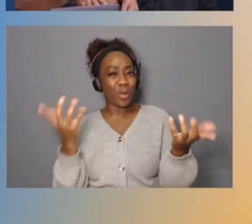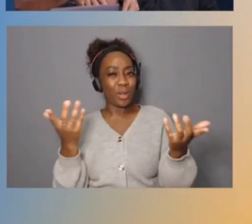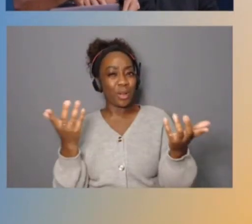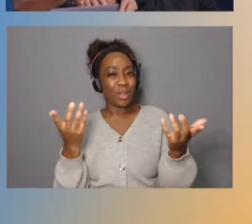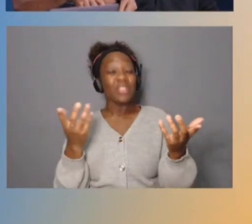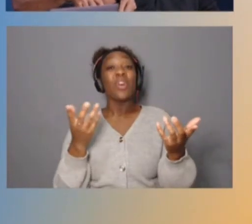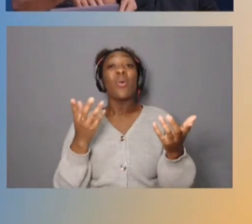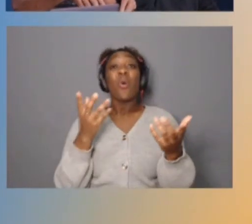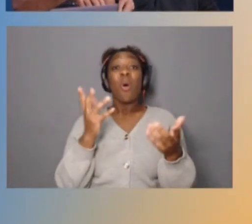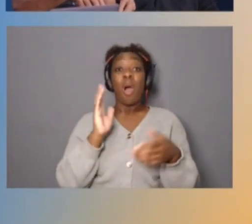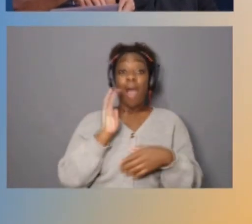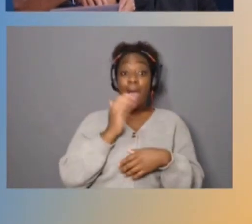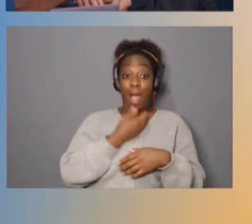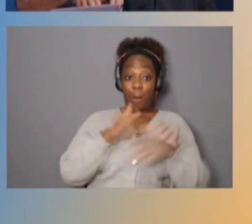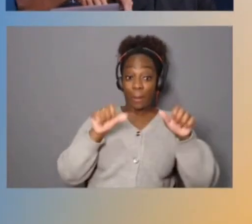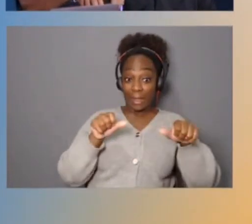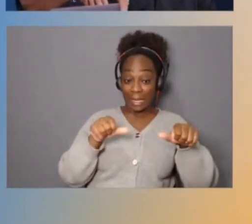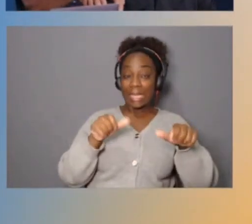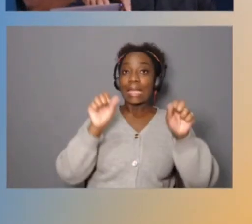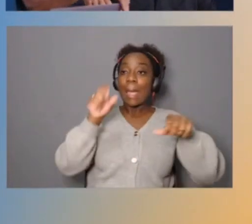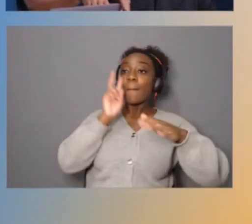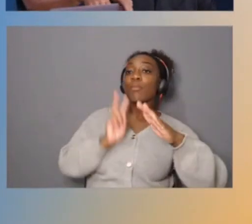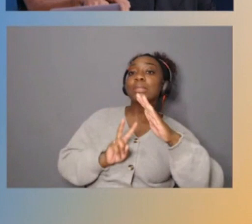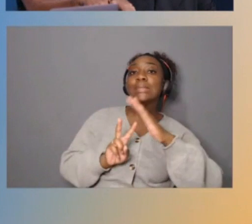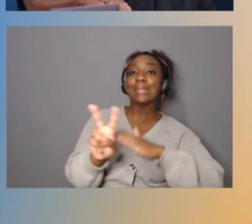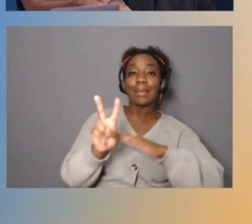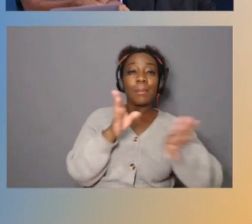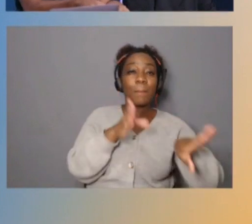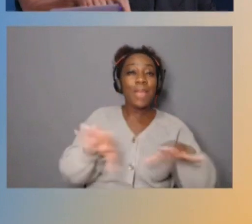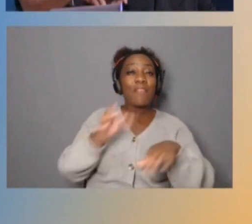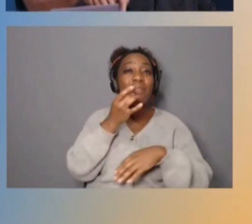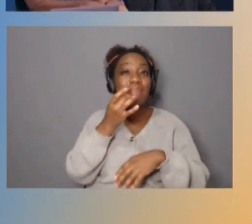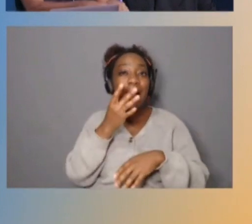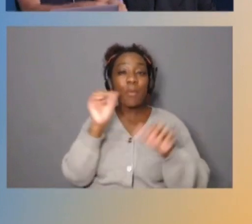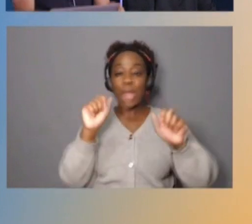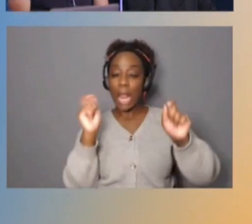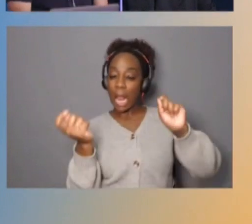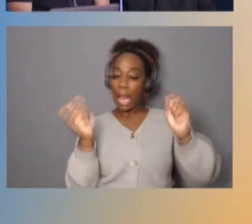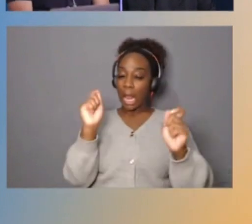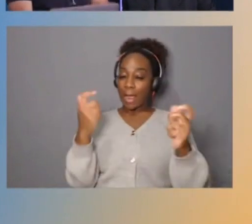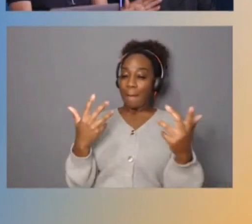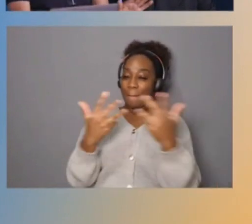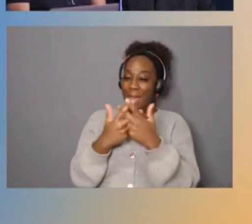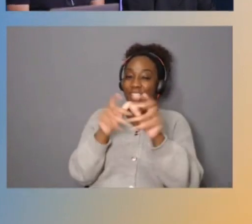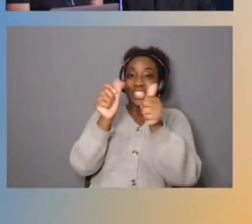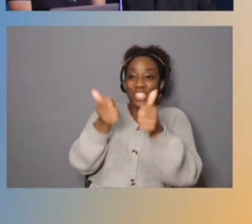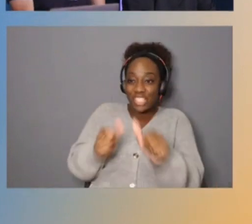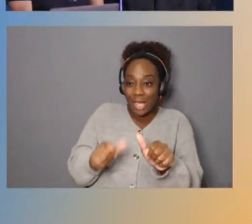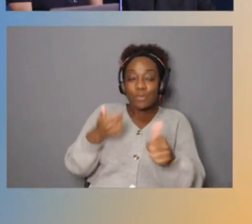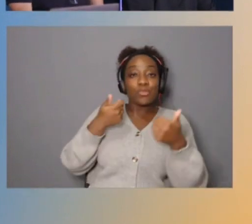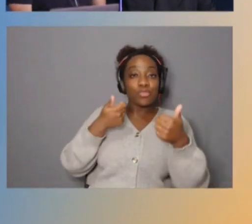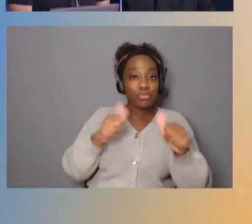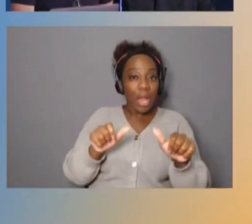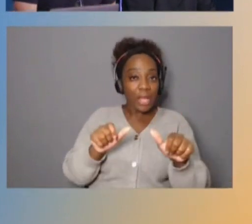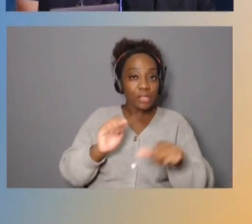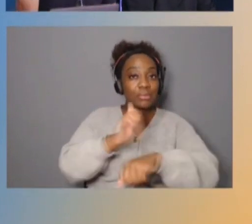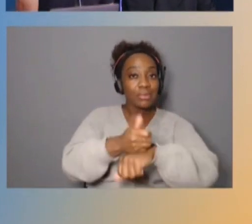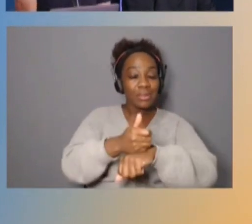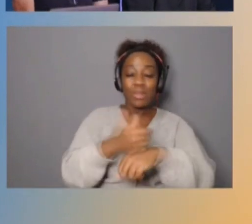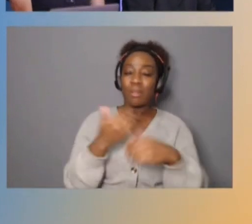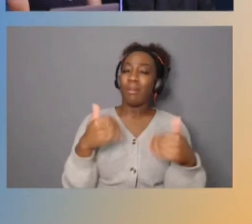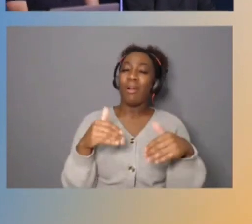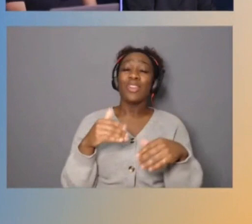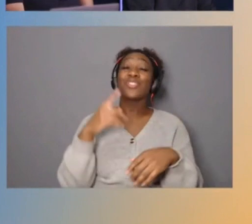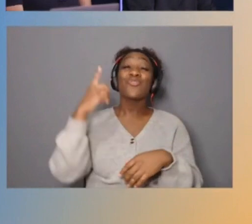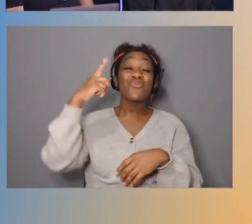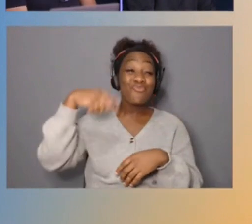the behavior of light at that levels, and so we can make adjustments to the shapes that we're trying to lay down. It's just crazy physics that go on now in manufacturing